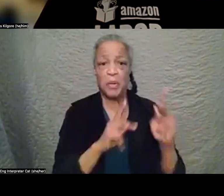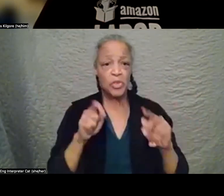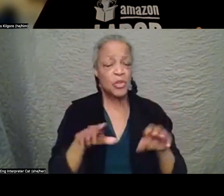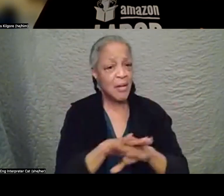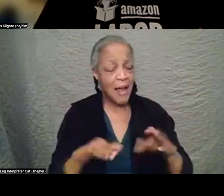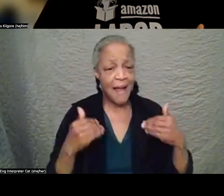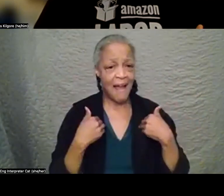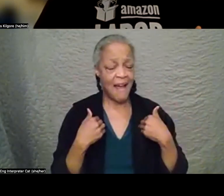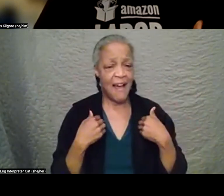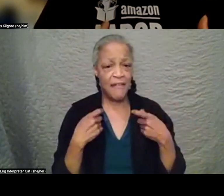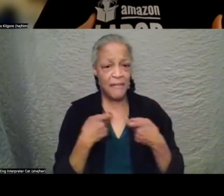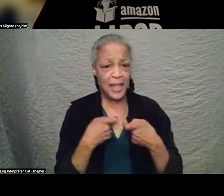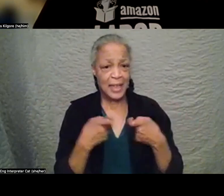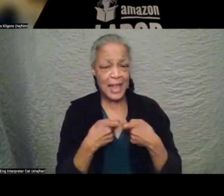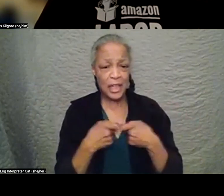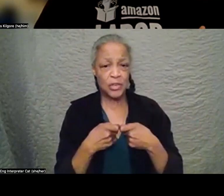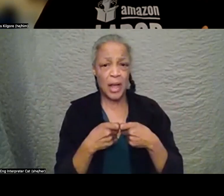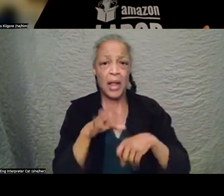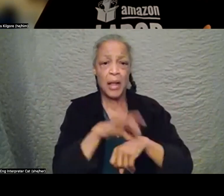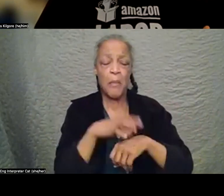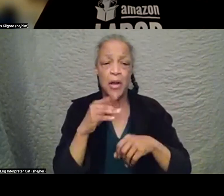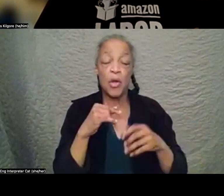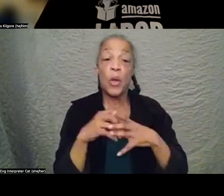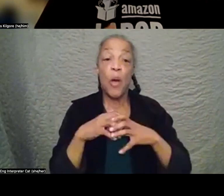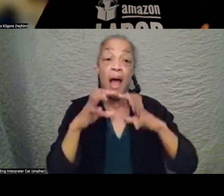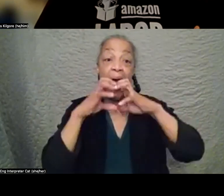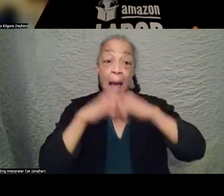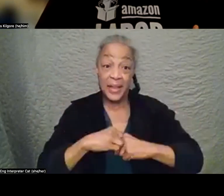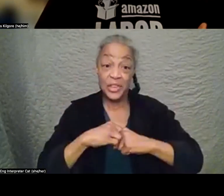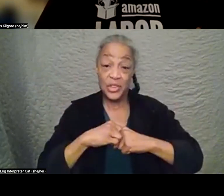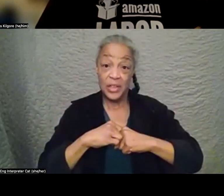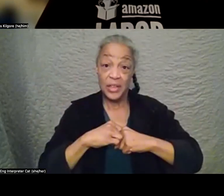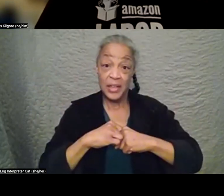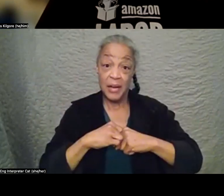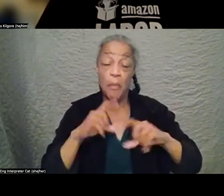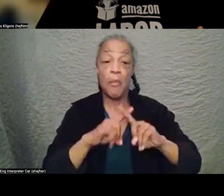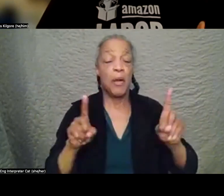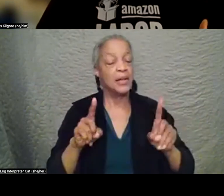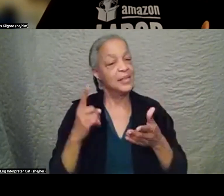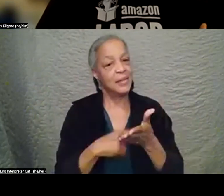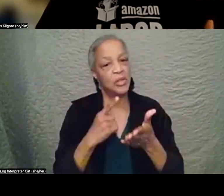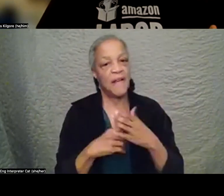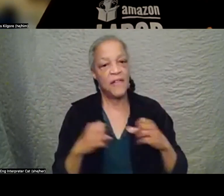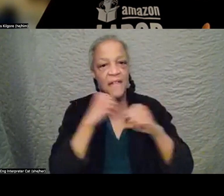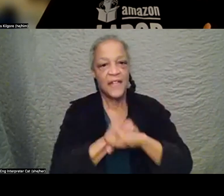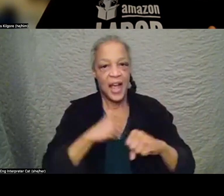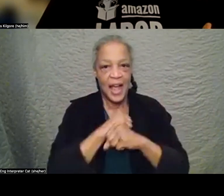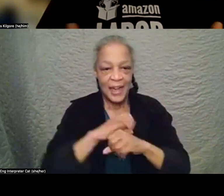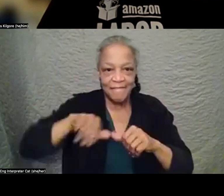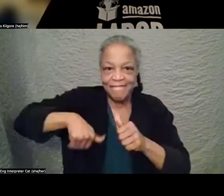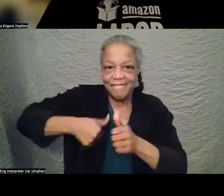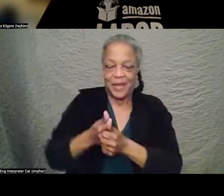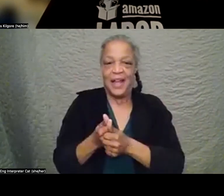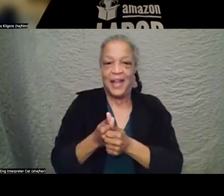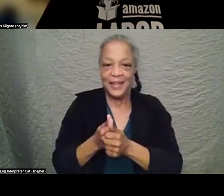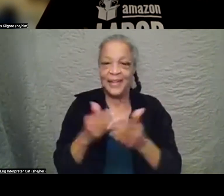monitor. We favor the abolition of electronic monitors, but we have to sometimes fight sort of rear guard actions